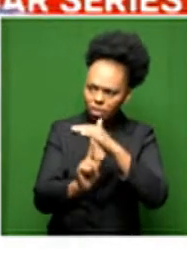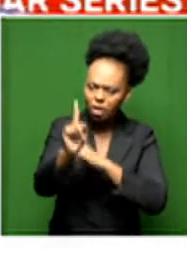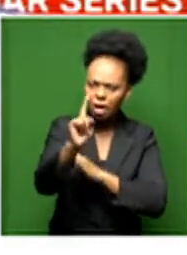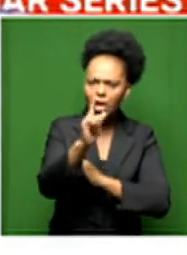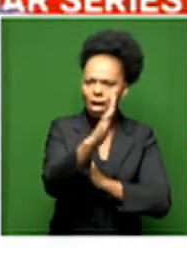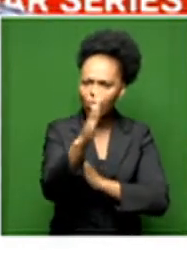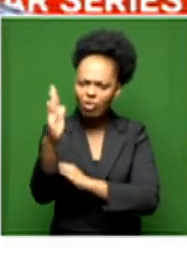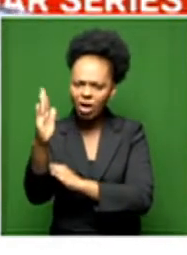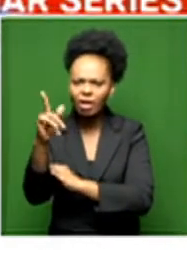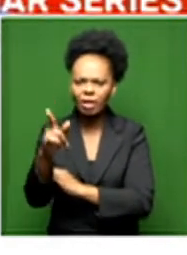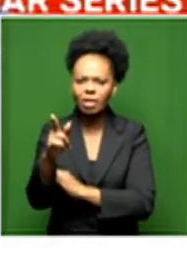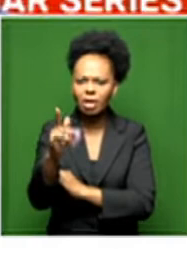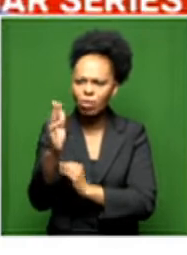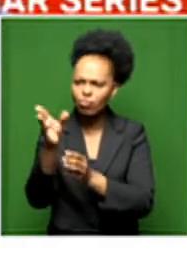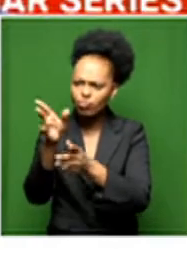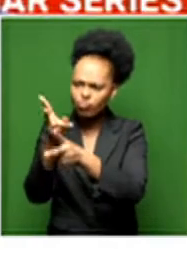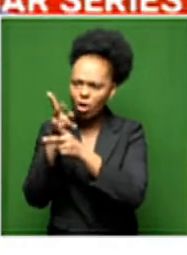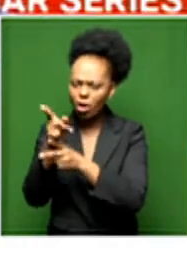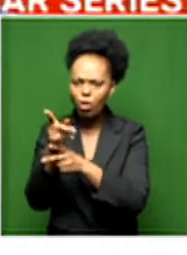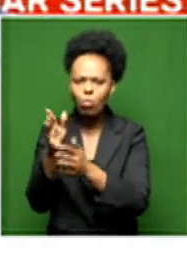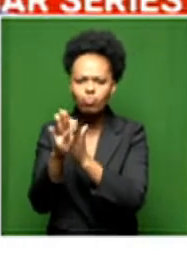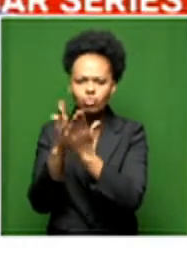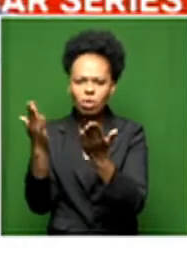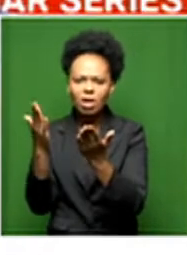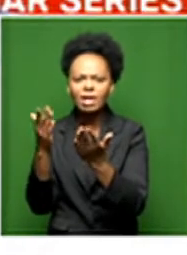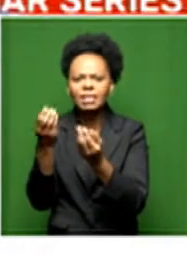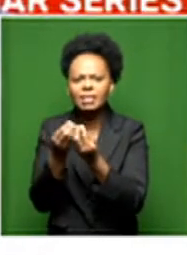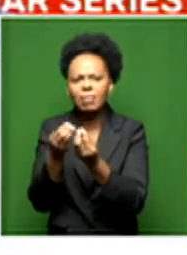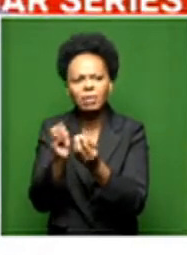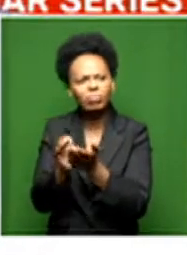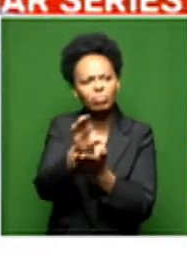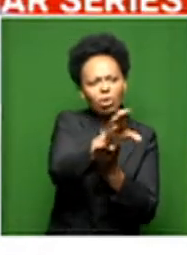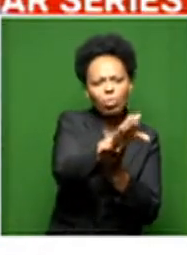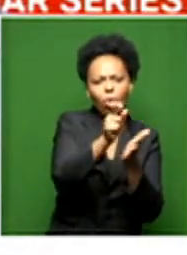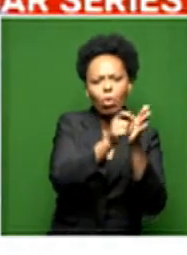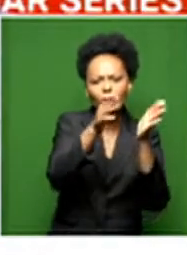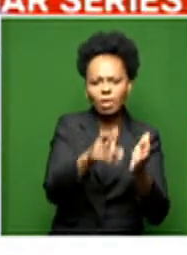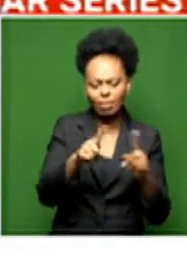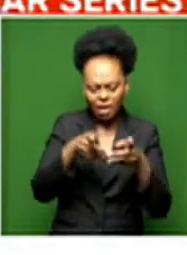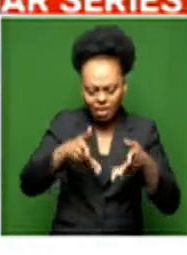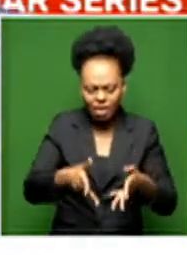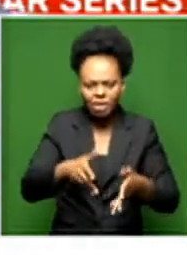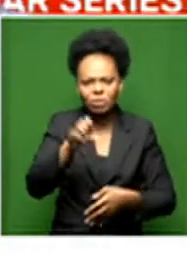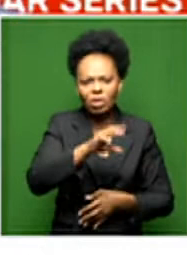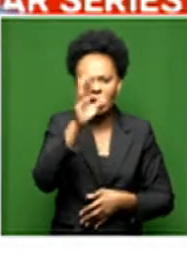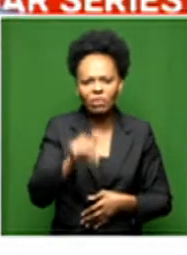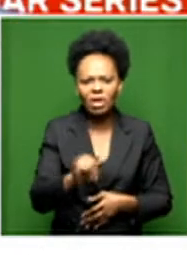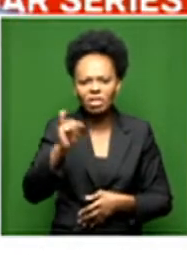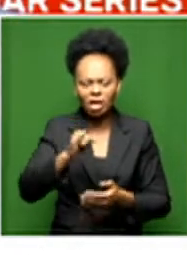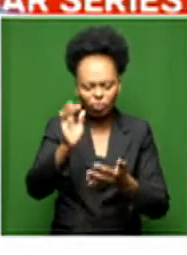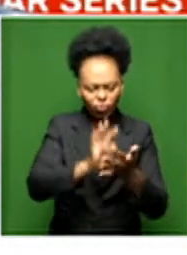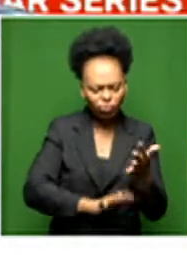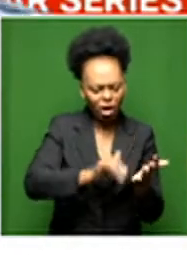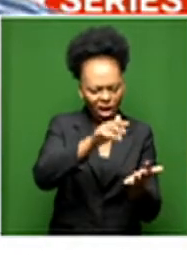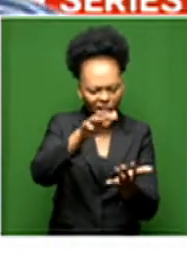author. Some of our books as African academics and African writers are gathering dust in the shelves,